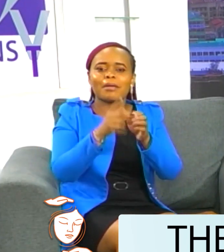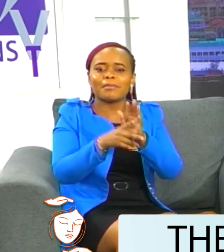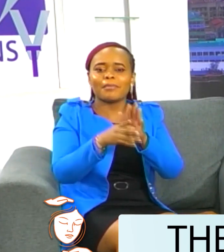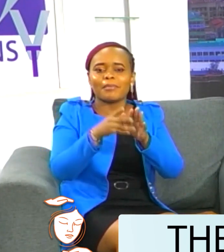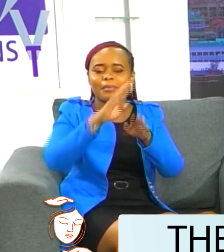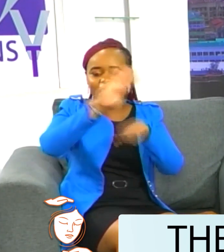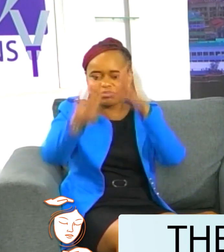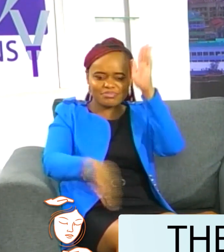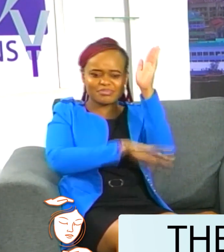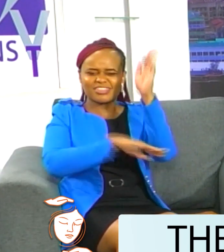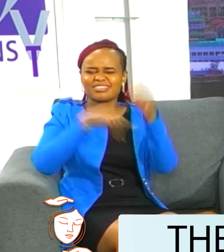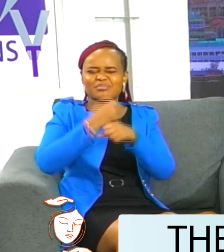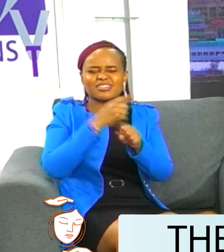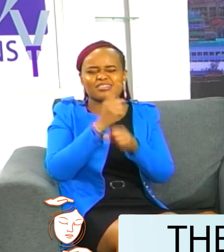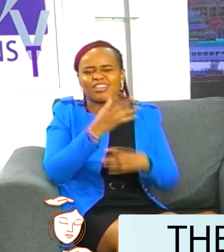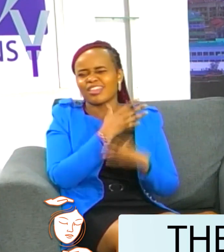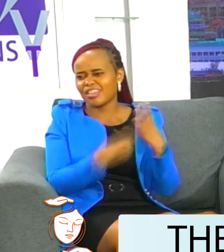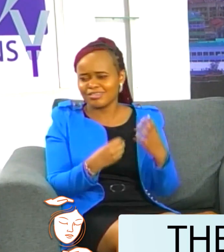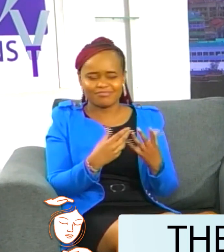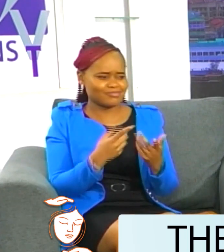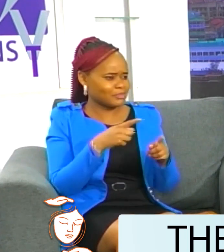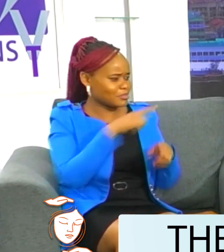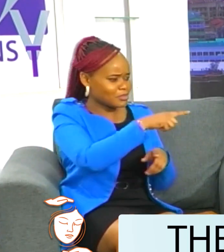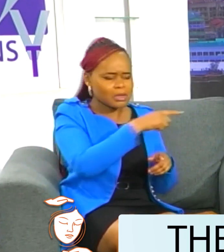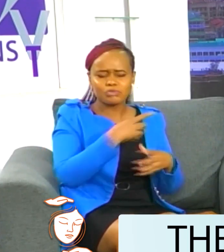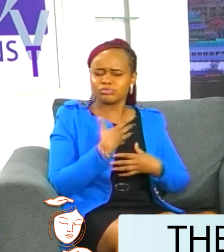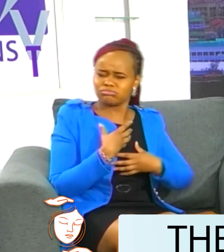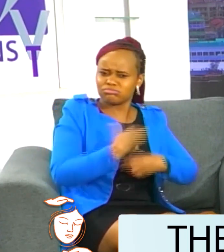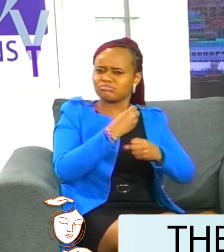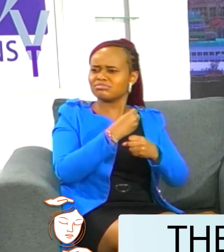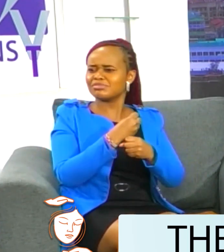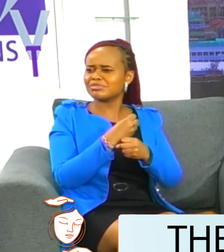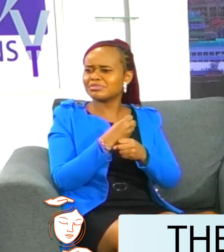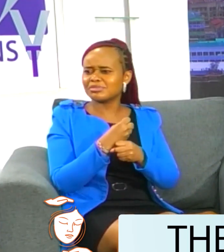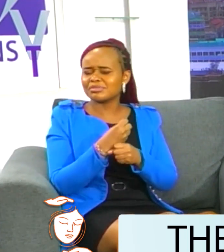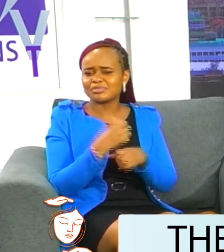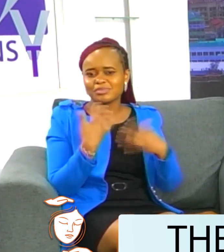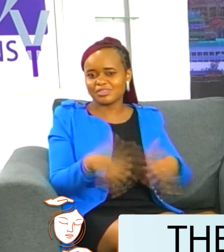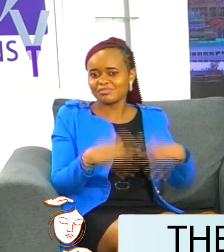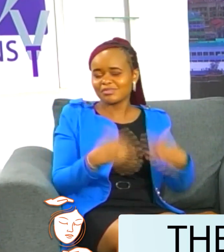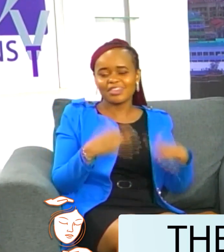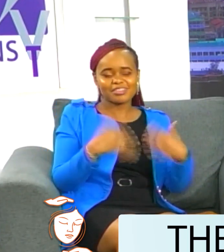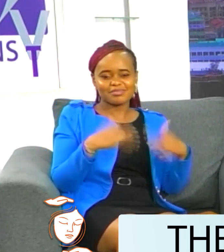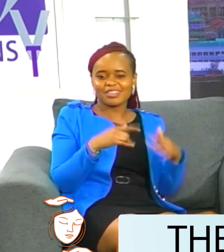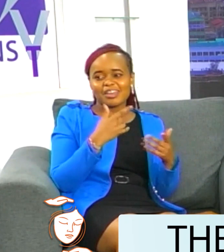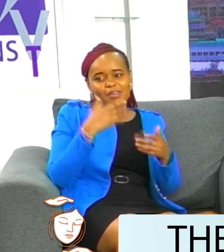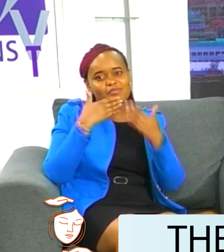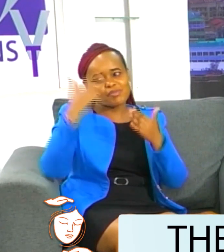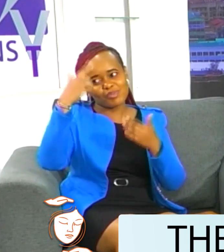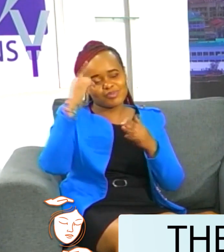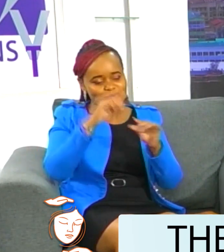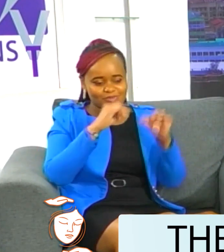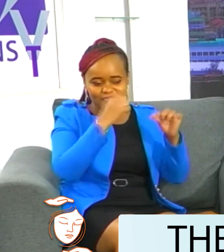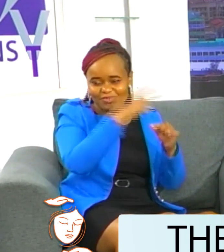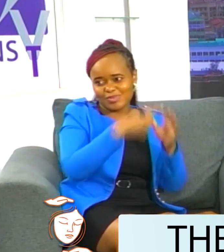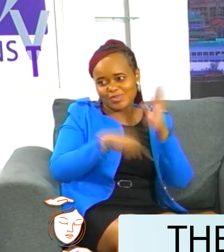and maybe they fail to become number one, they feel disappointed, frustrated. But I can see you are strong, confident, and always pushing yourself.